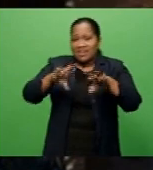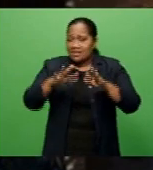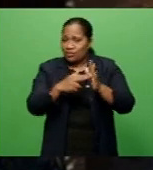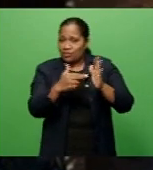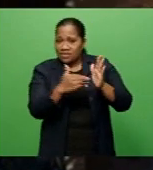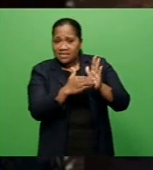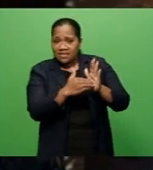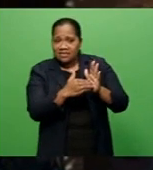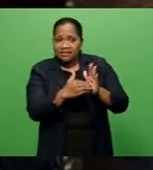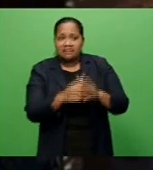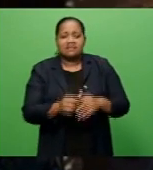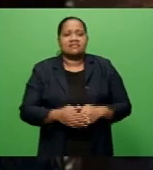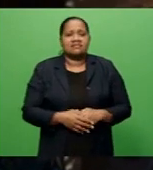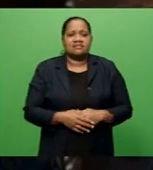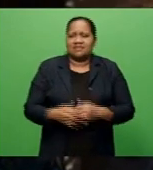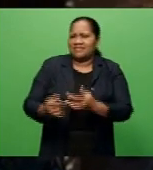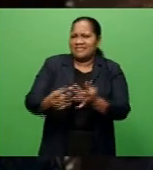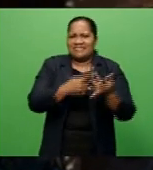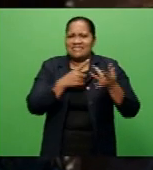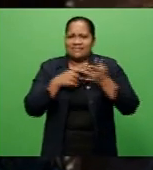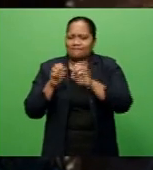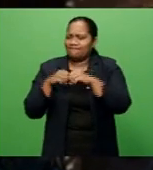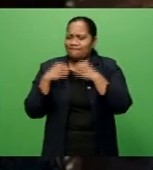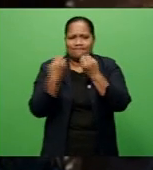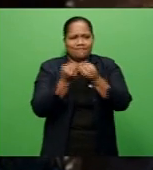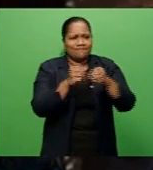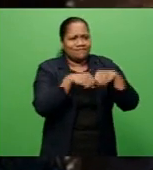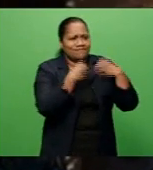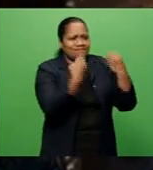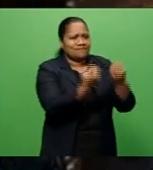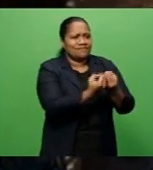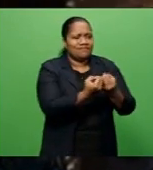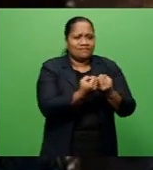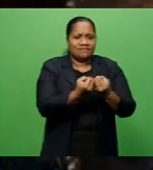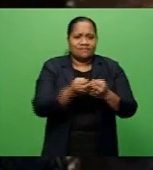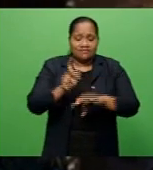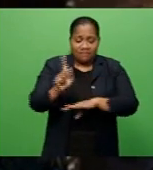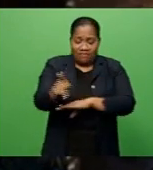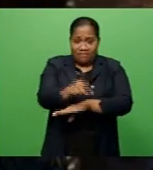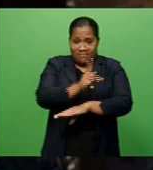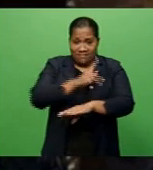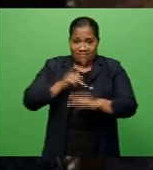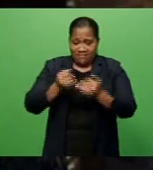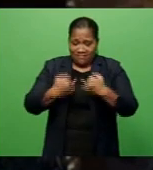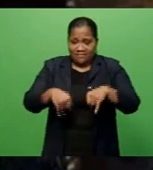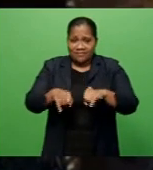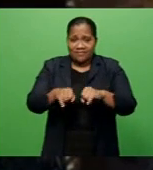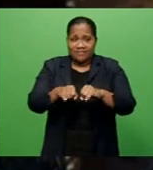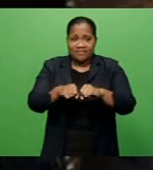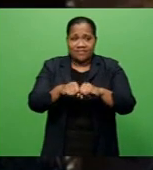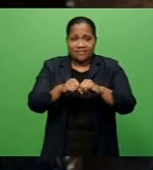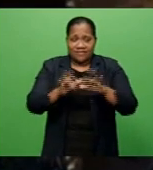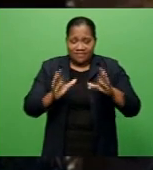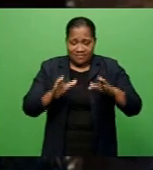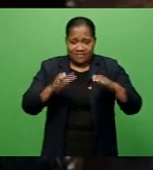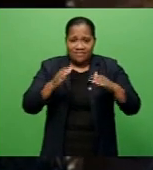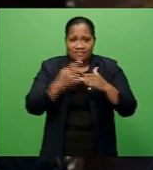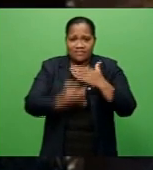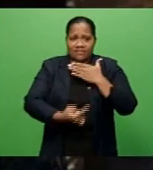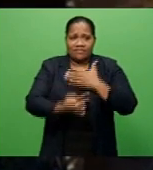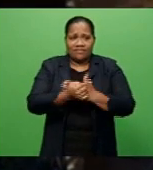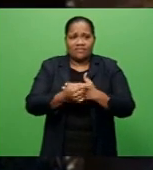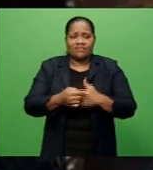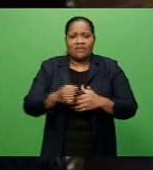and other partner states and organizations, Pacific Island states have boldly and unashamedly asserted